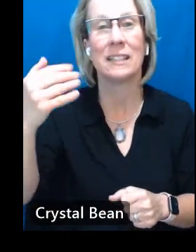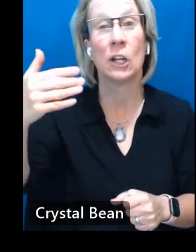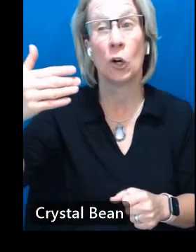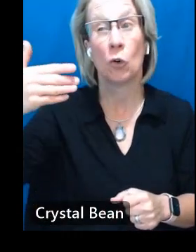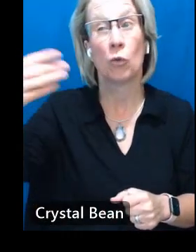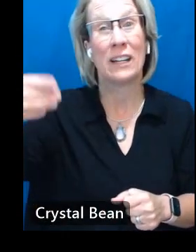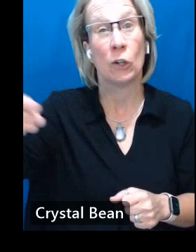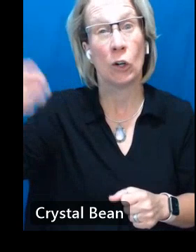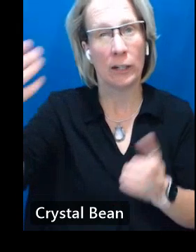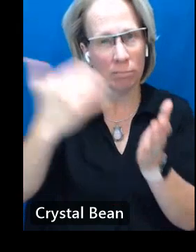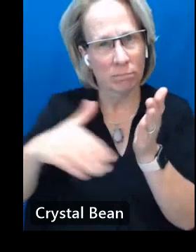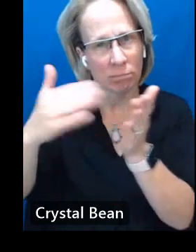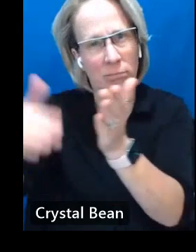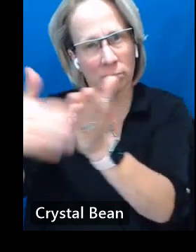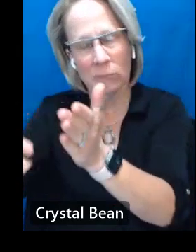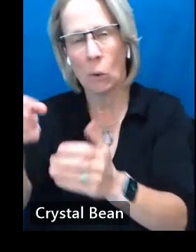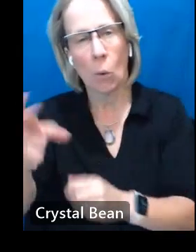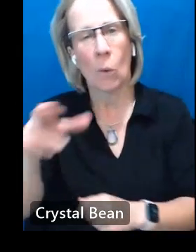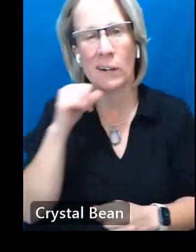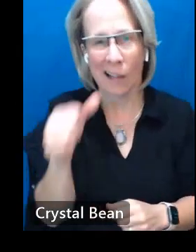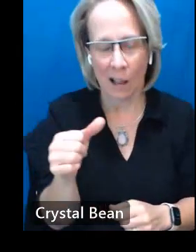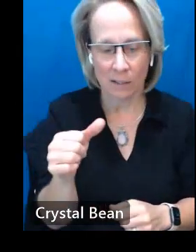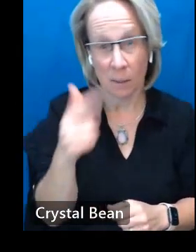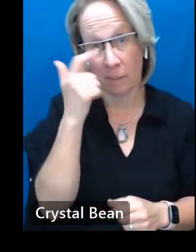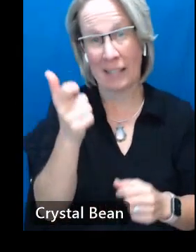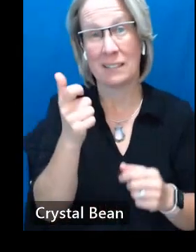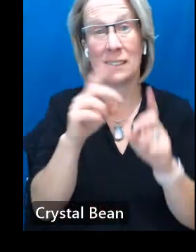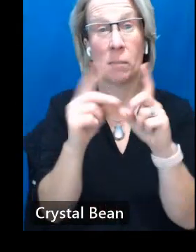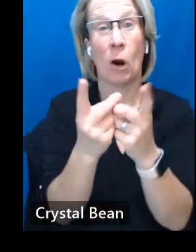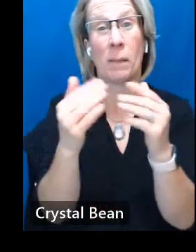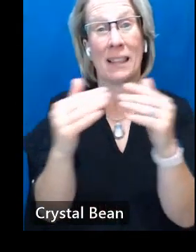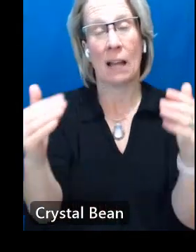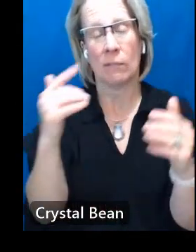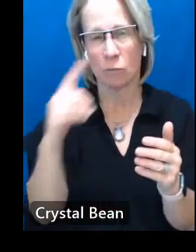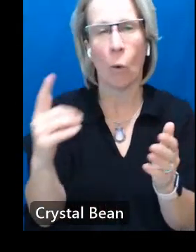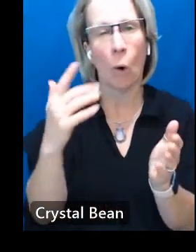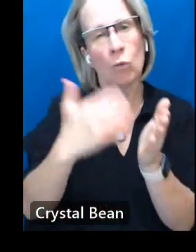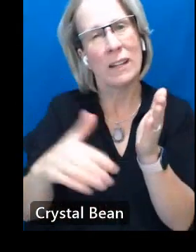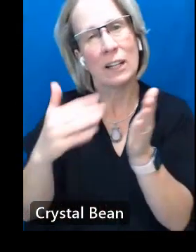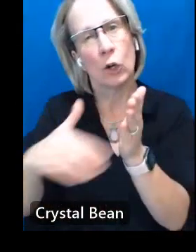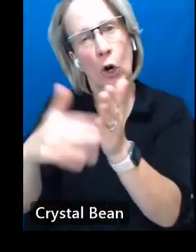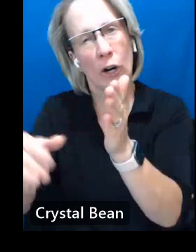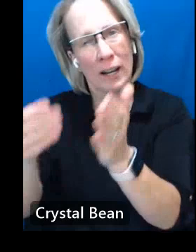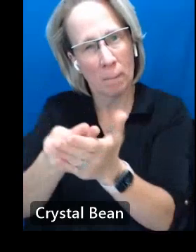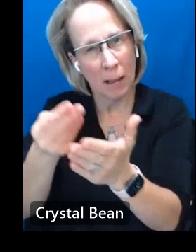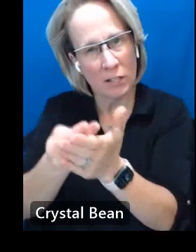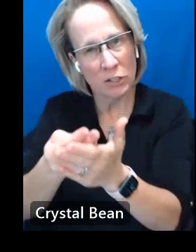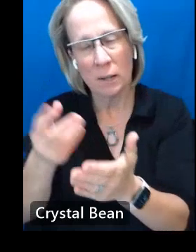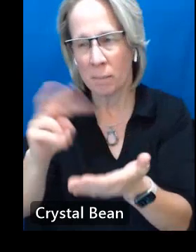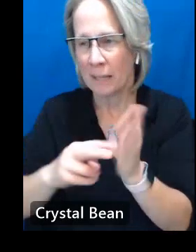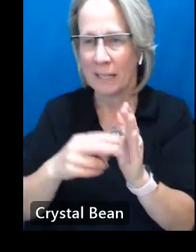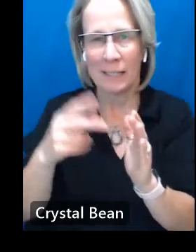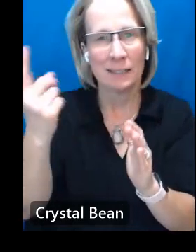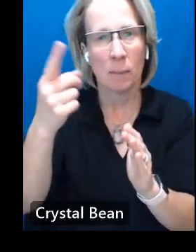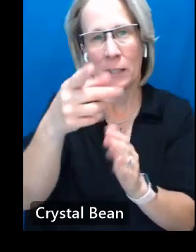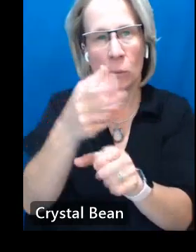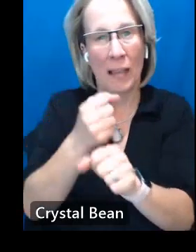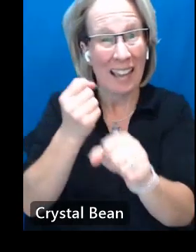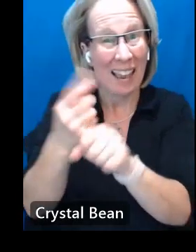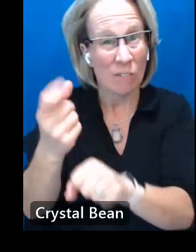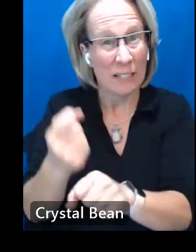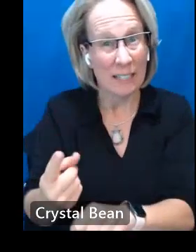Like department level budgeting is for your recurring budget. That's, stuff you get every year. If it's one huge chunk of money